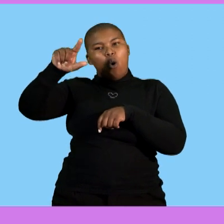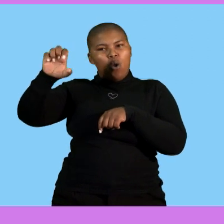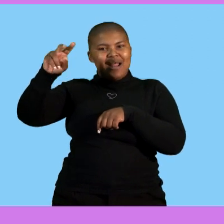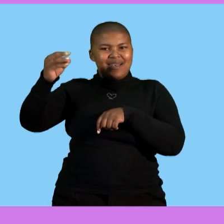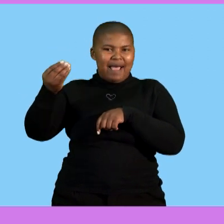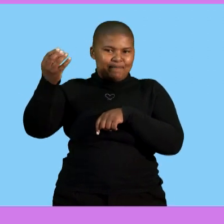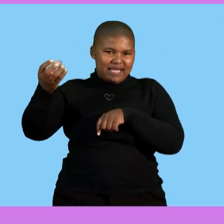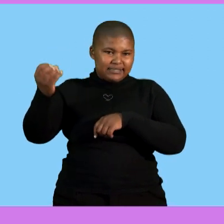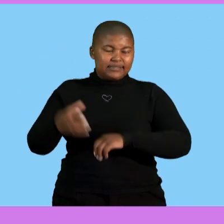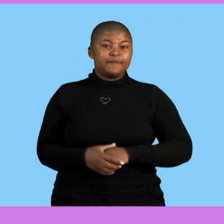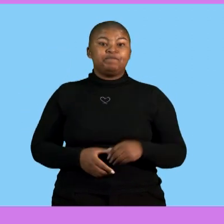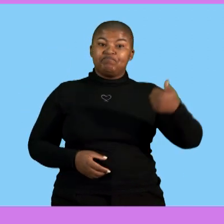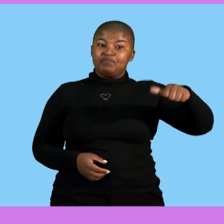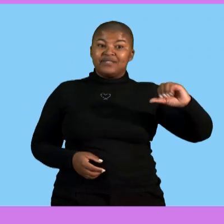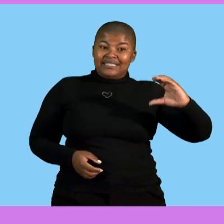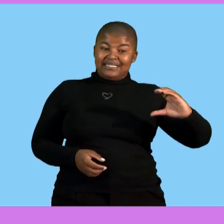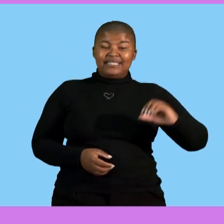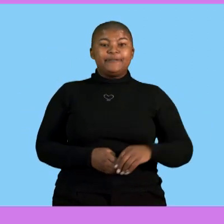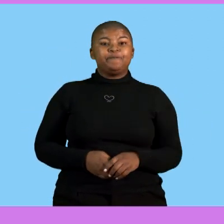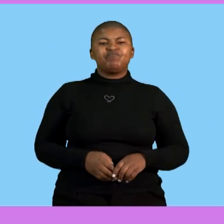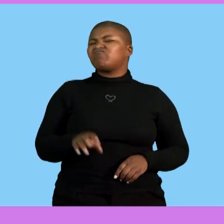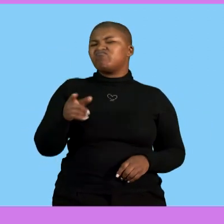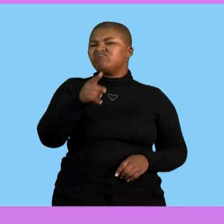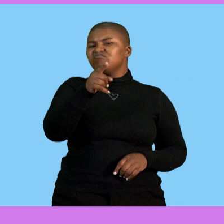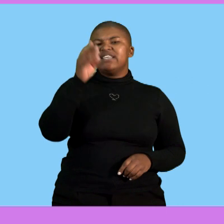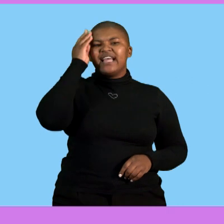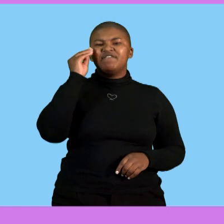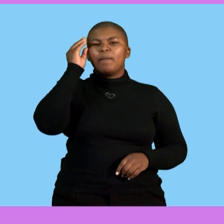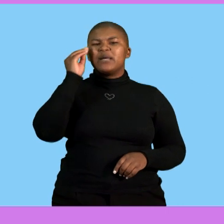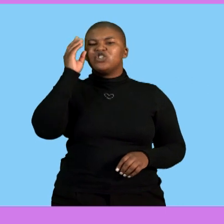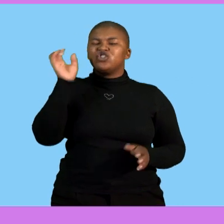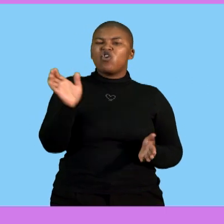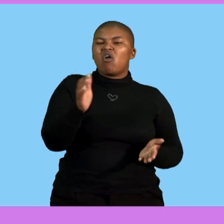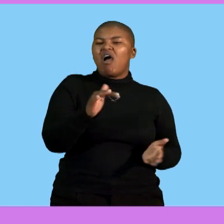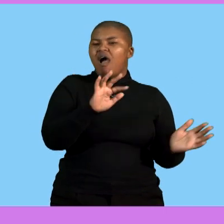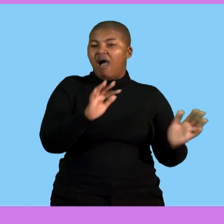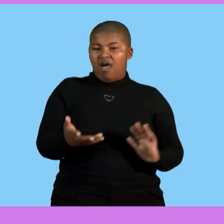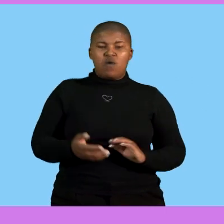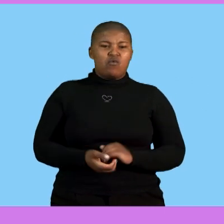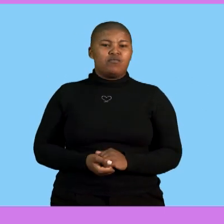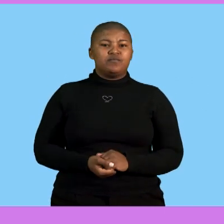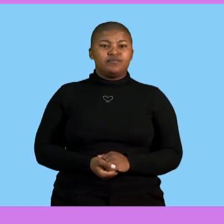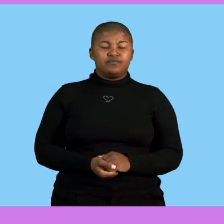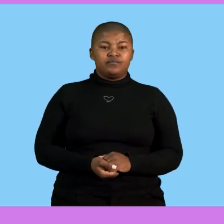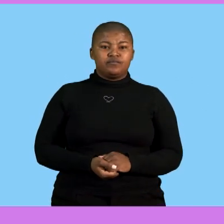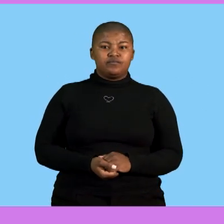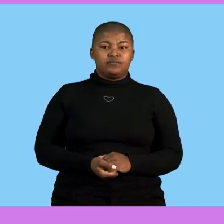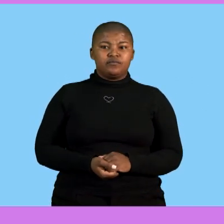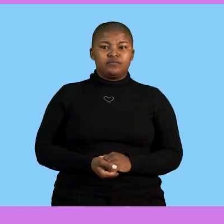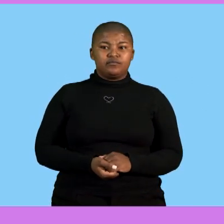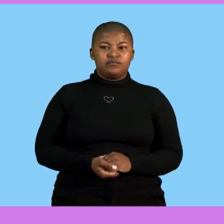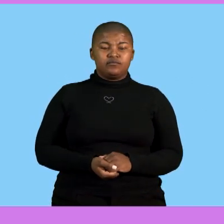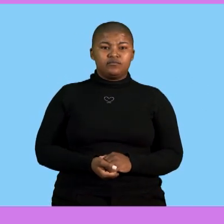a discrete. Then number C, which instrument can be used to collect the data